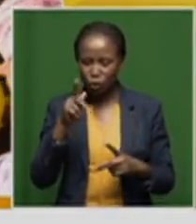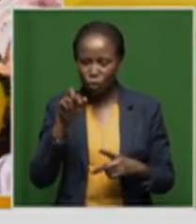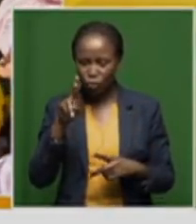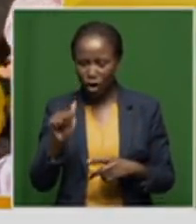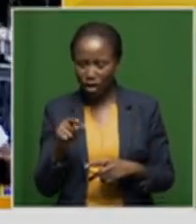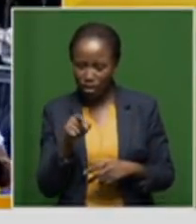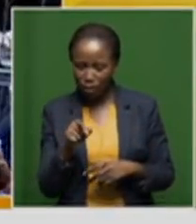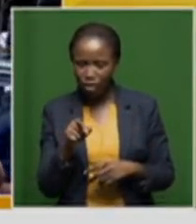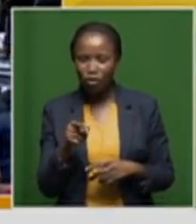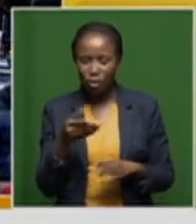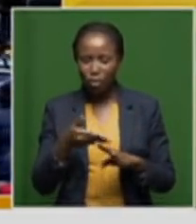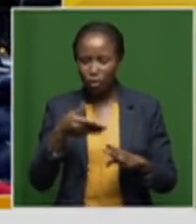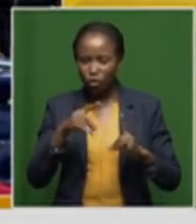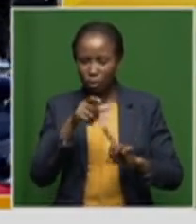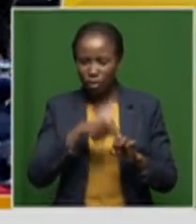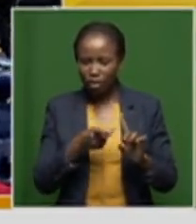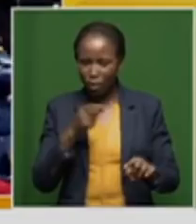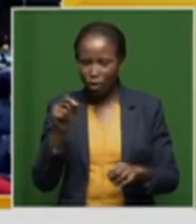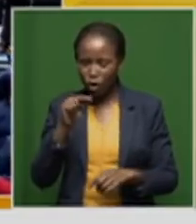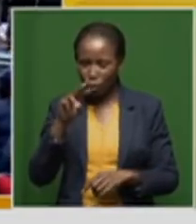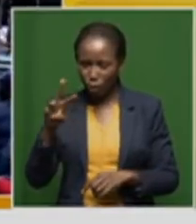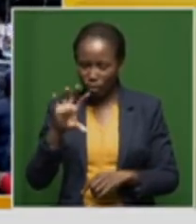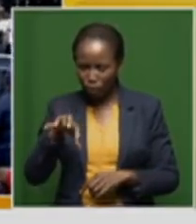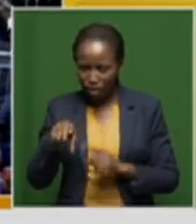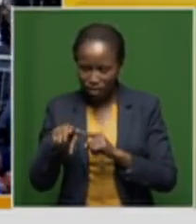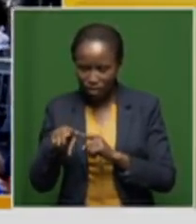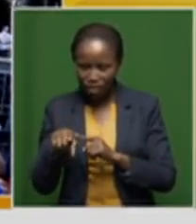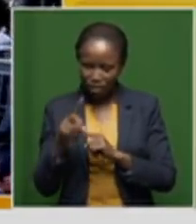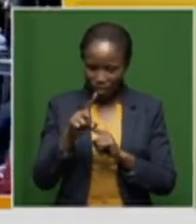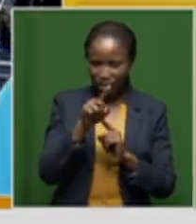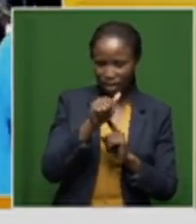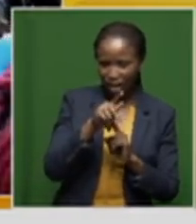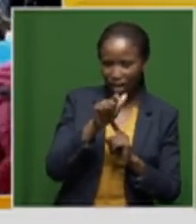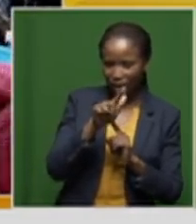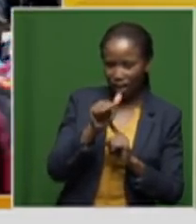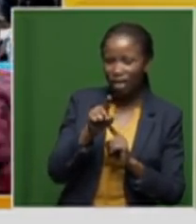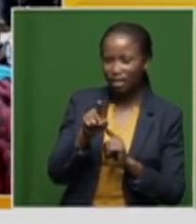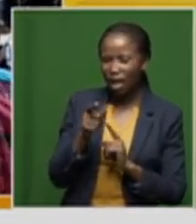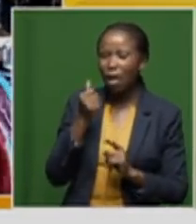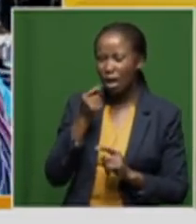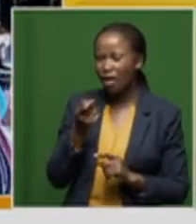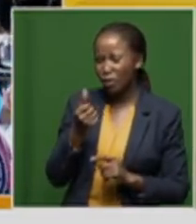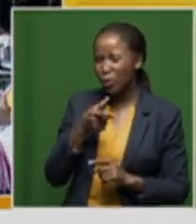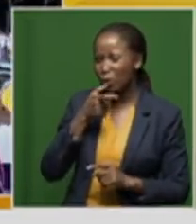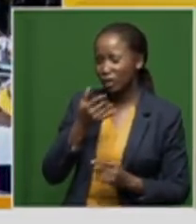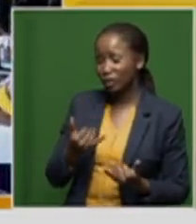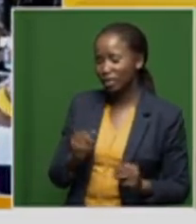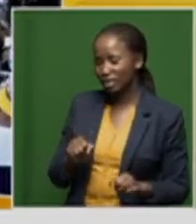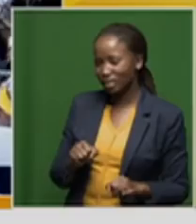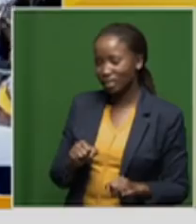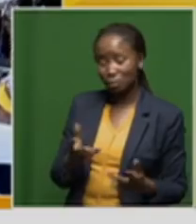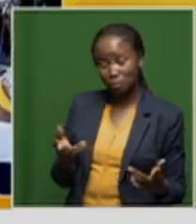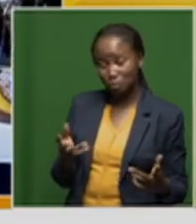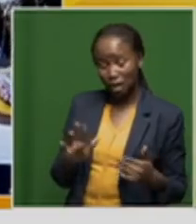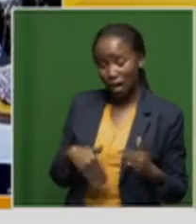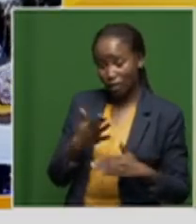former chairperson of the ANC in the Northwest Province. Sihle Zikalala being a man of very few words today, particularly after